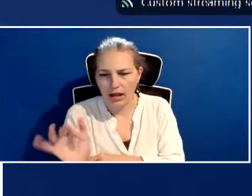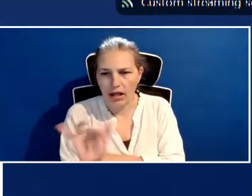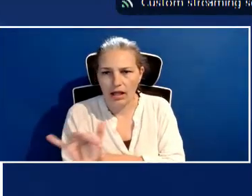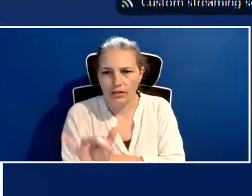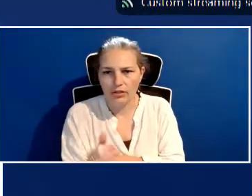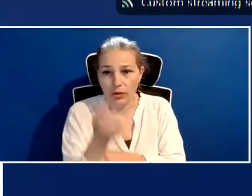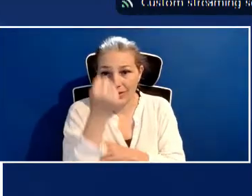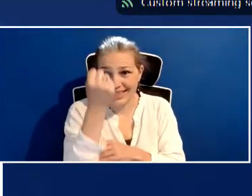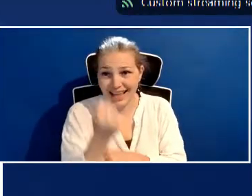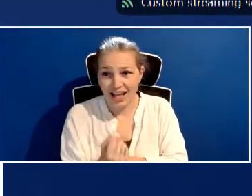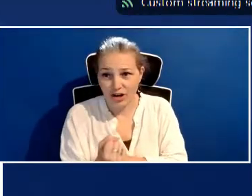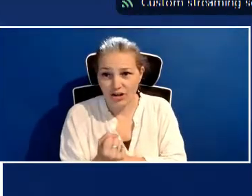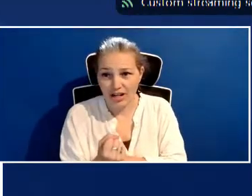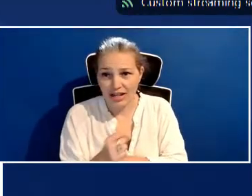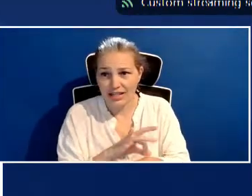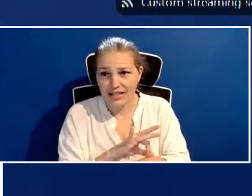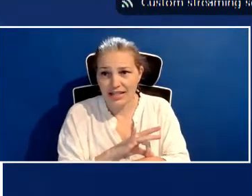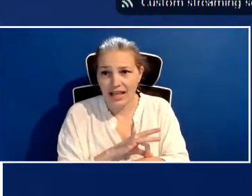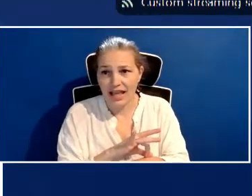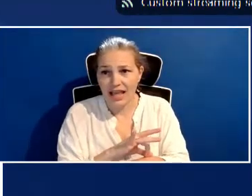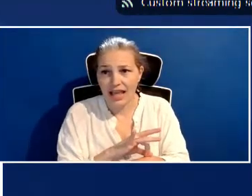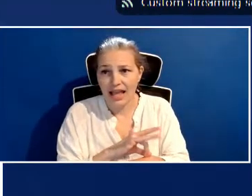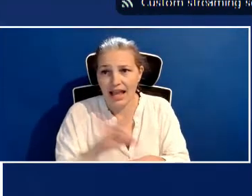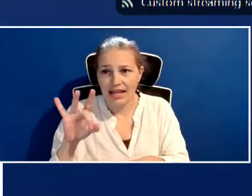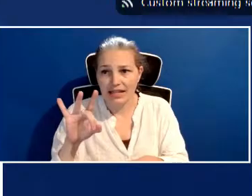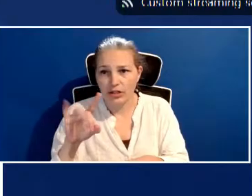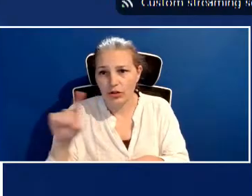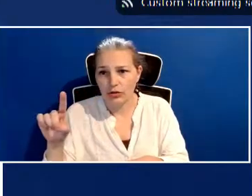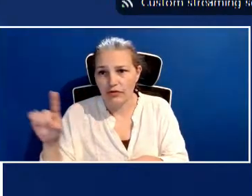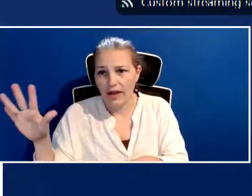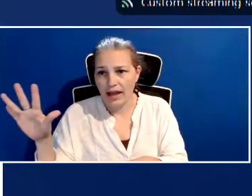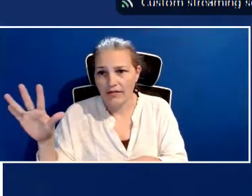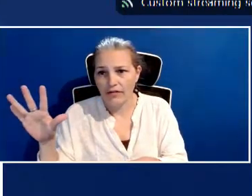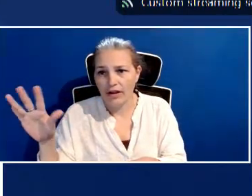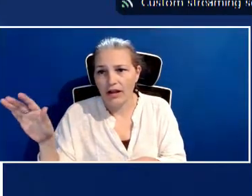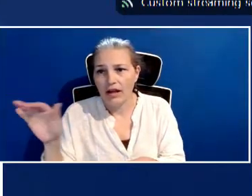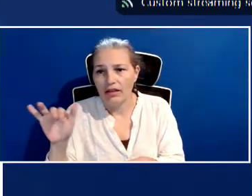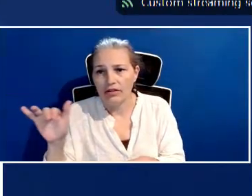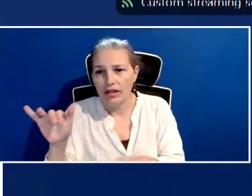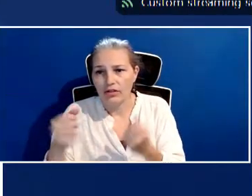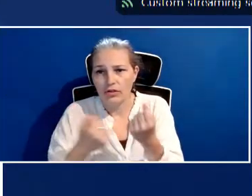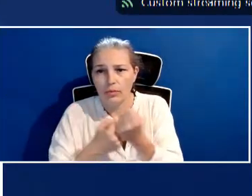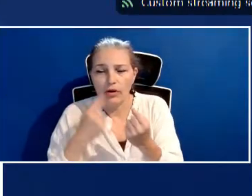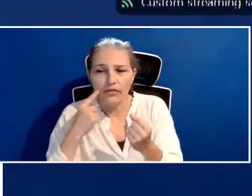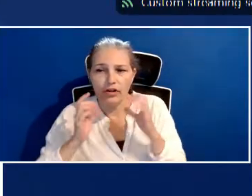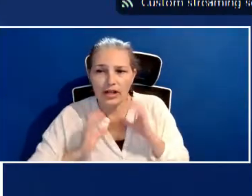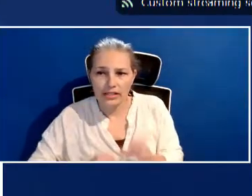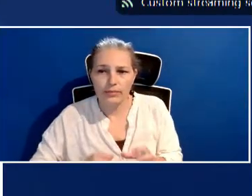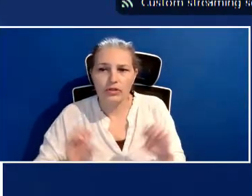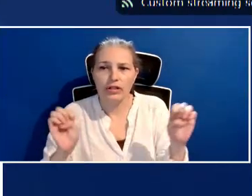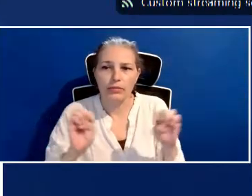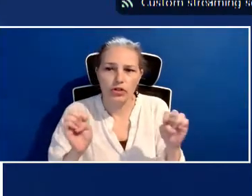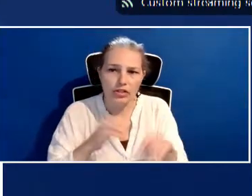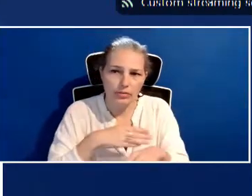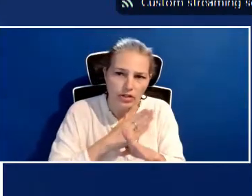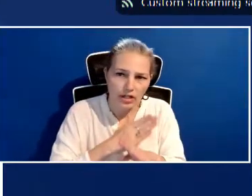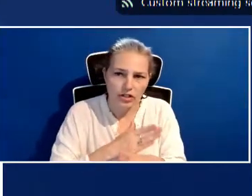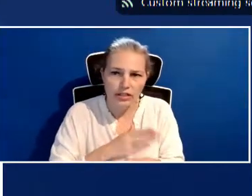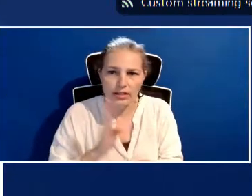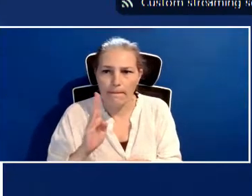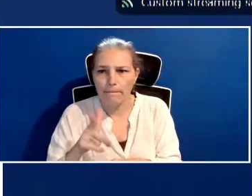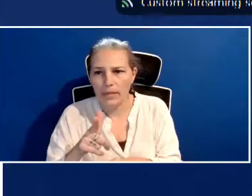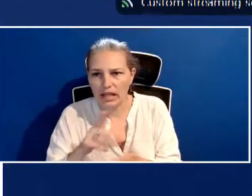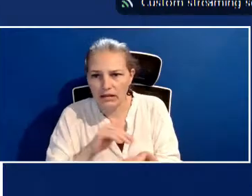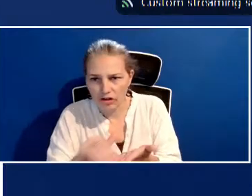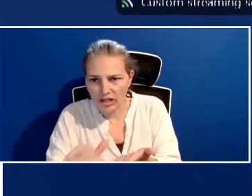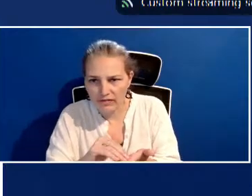other support for our customers, emergency protection, bill forgiveness for customers, small business deposit waiver,